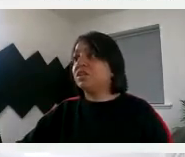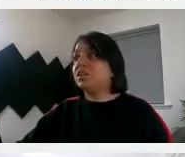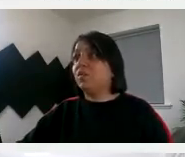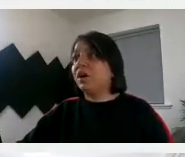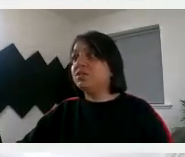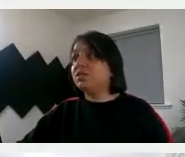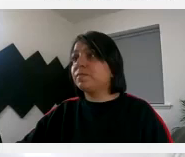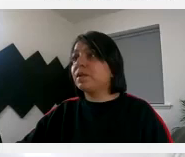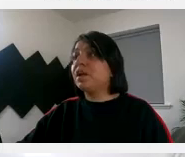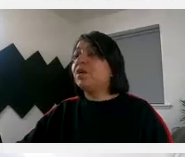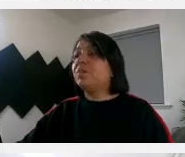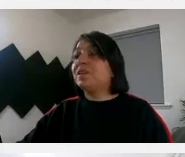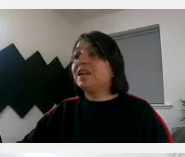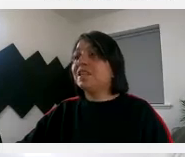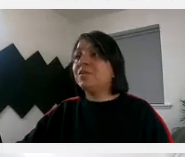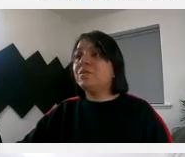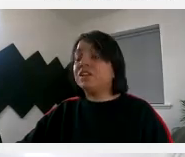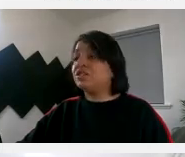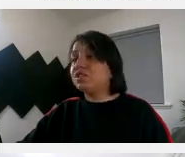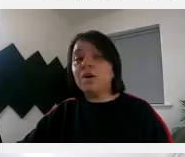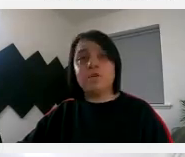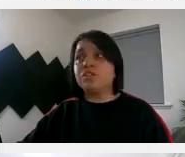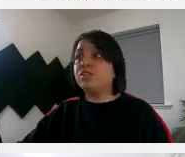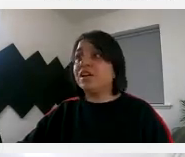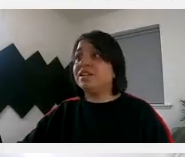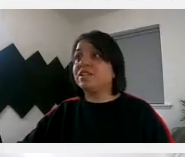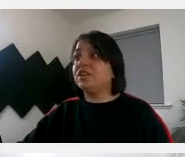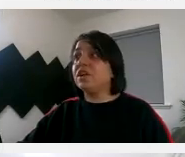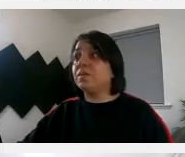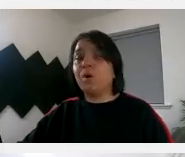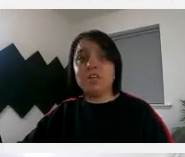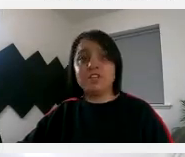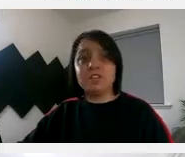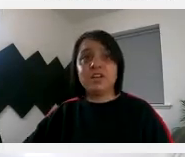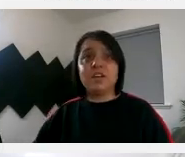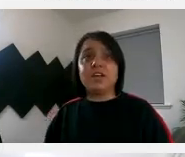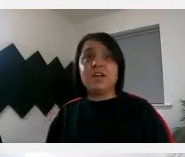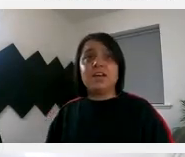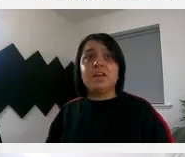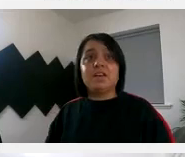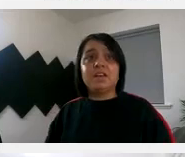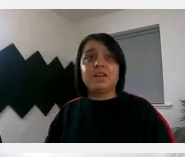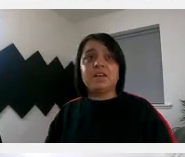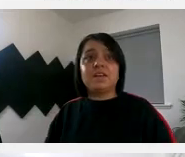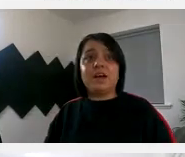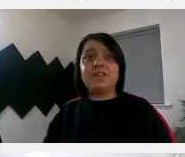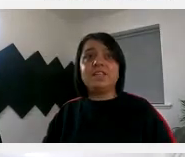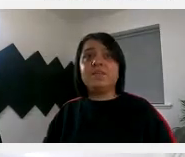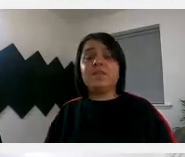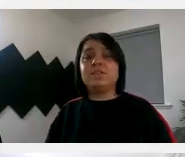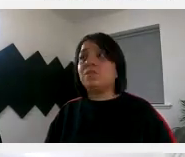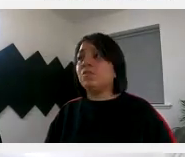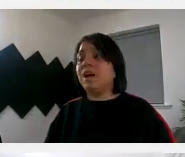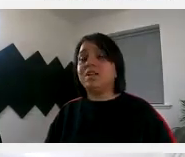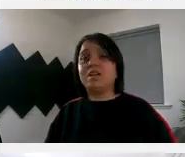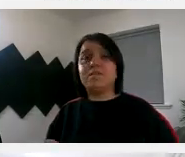Scots and Welsh, but the next language that it does not belong to the UK is actually Polish. Now that is